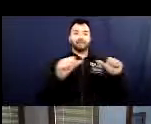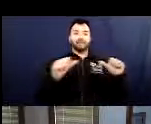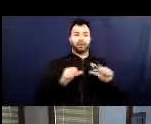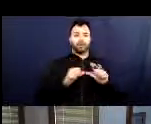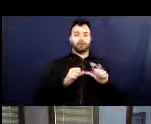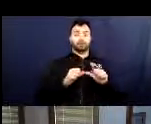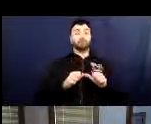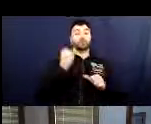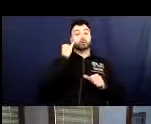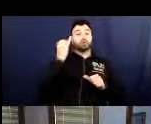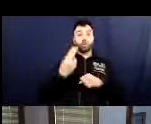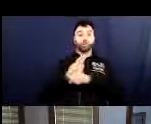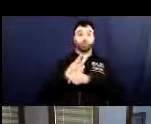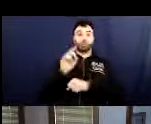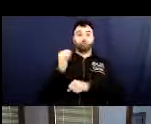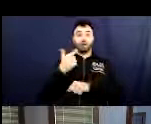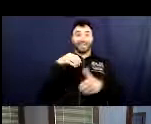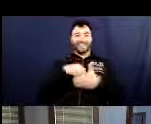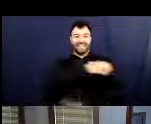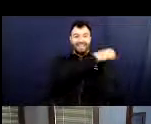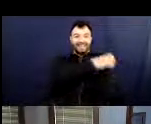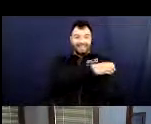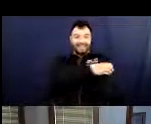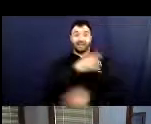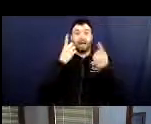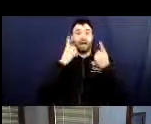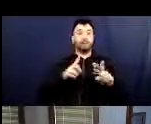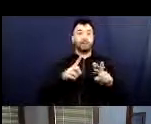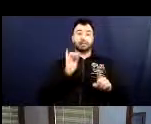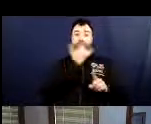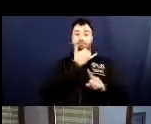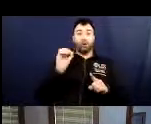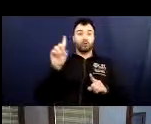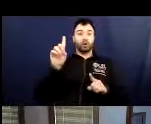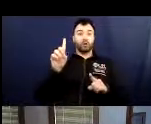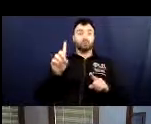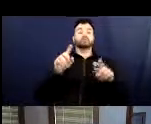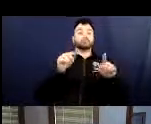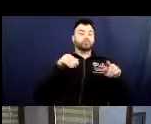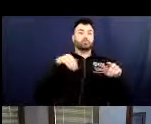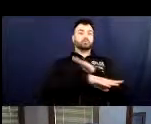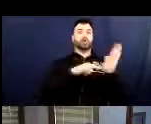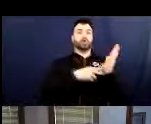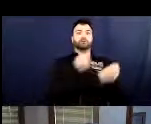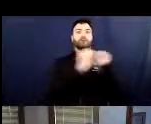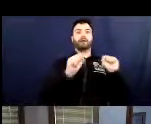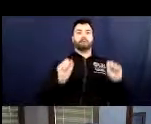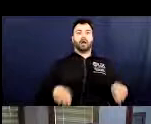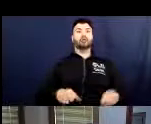visited 3 of these in Toronto just a few years, actually just before the